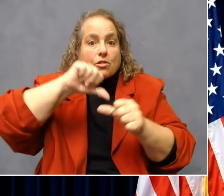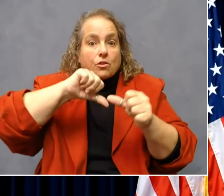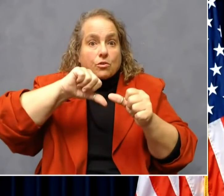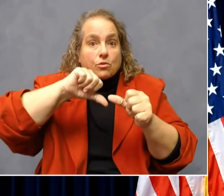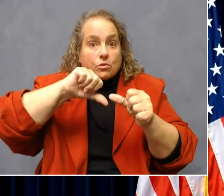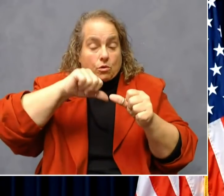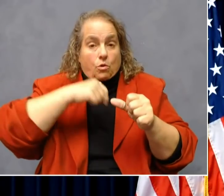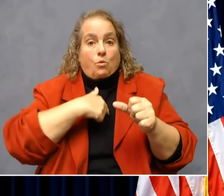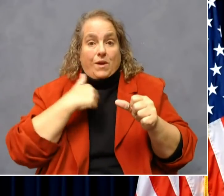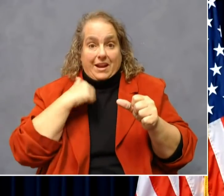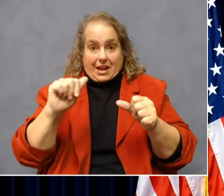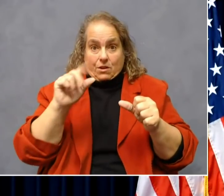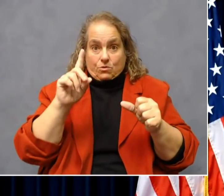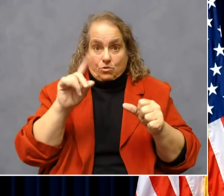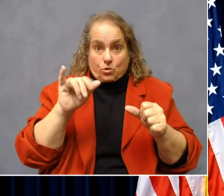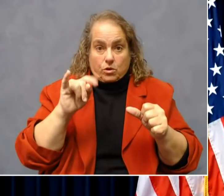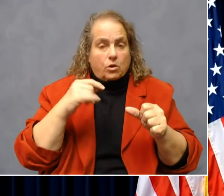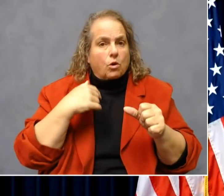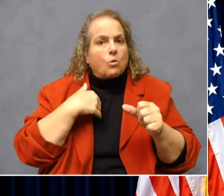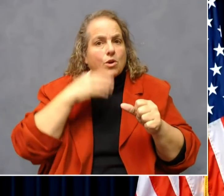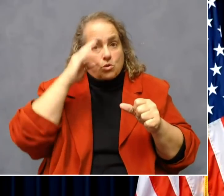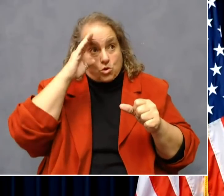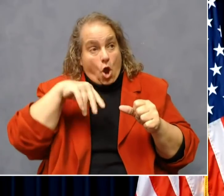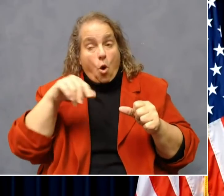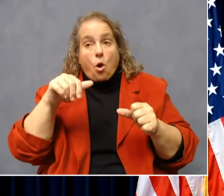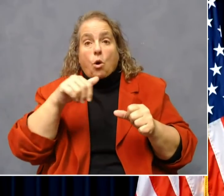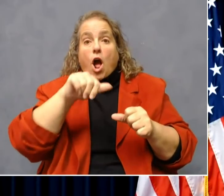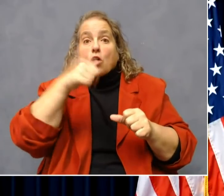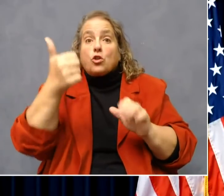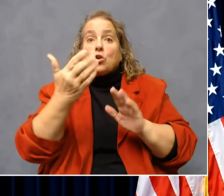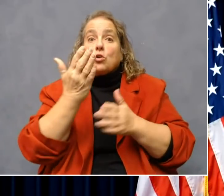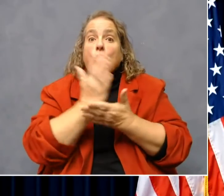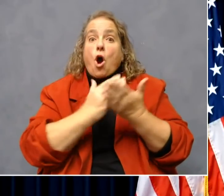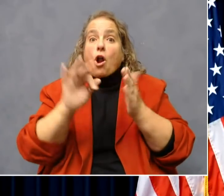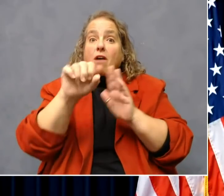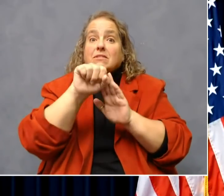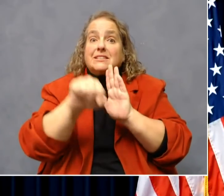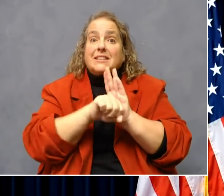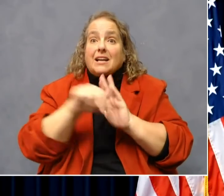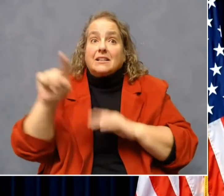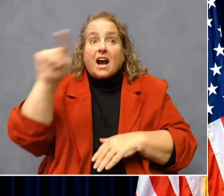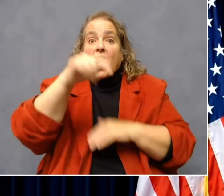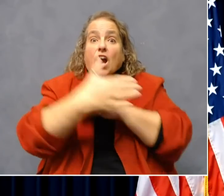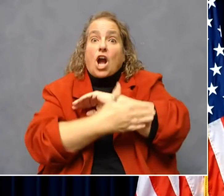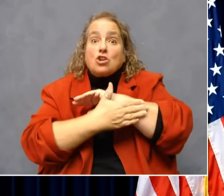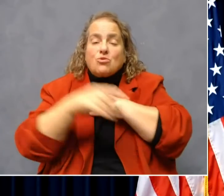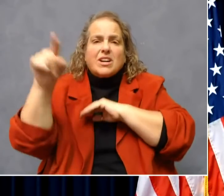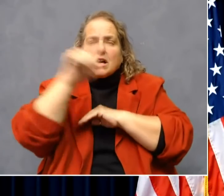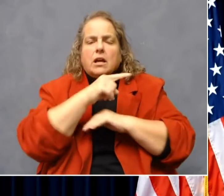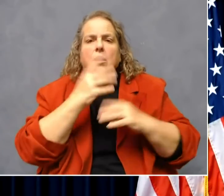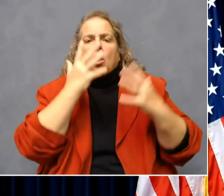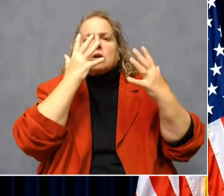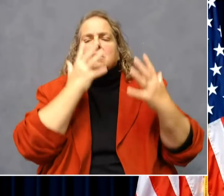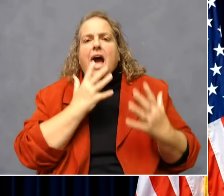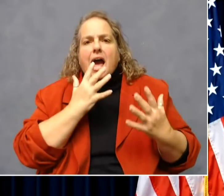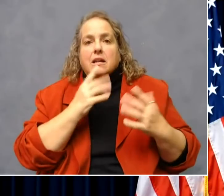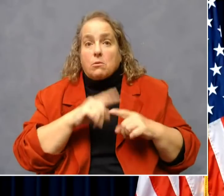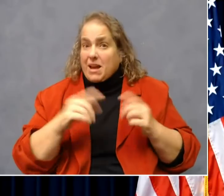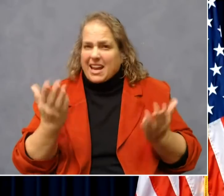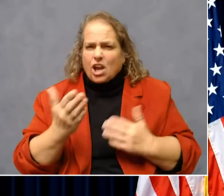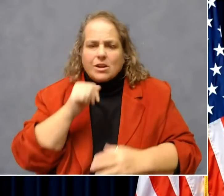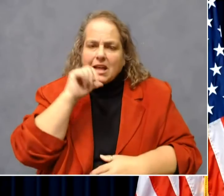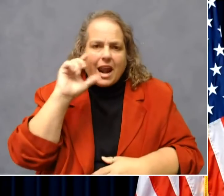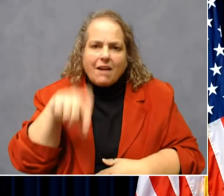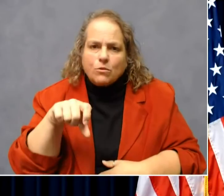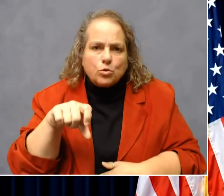doesn't have to be here. We can be stronger. We can be better. We can be more